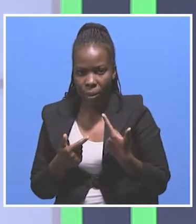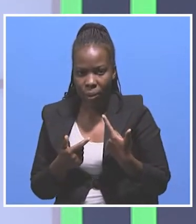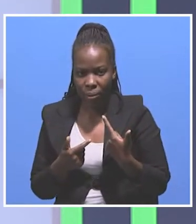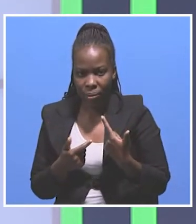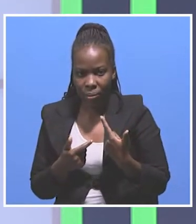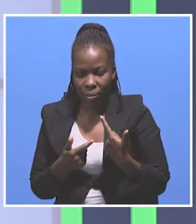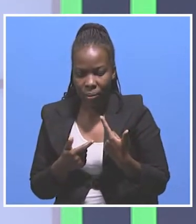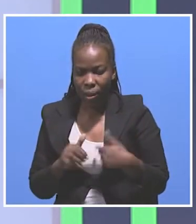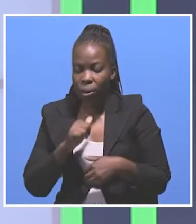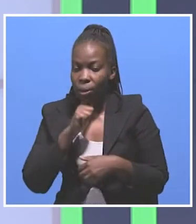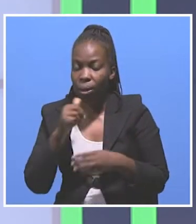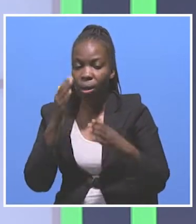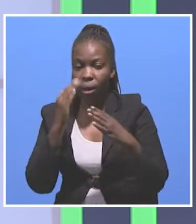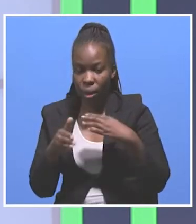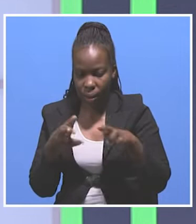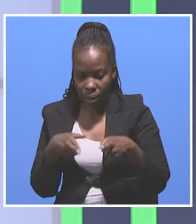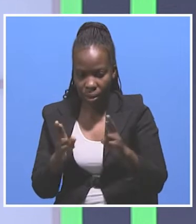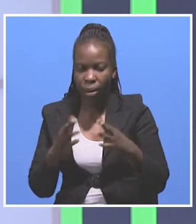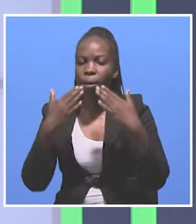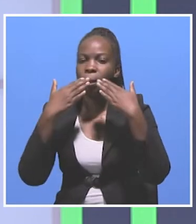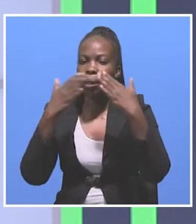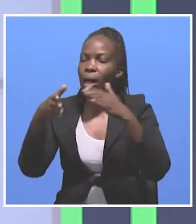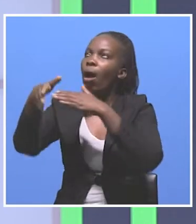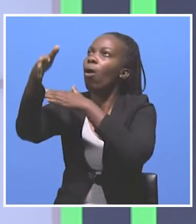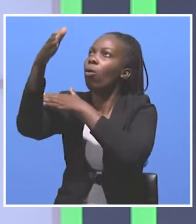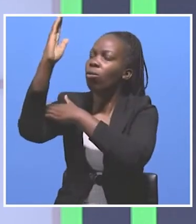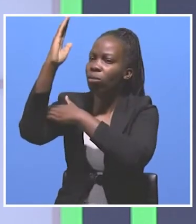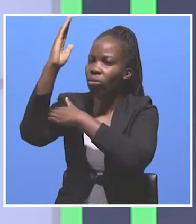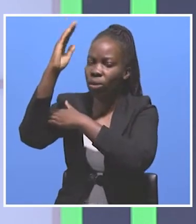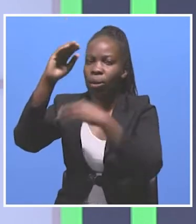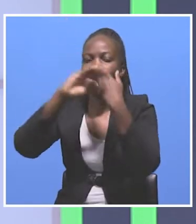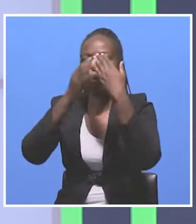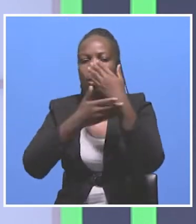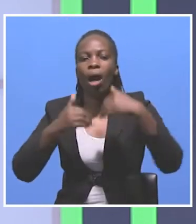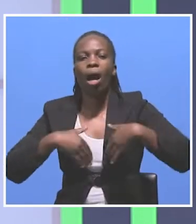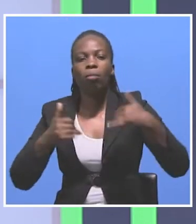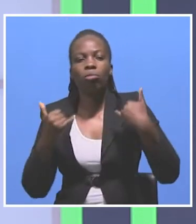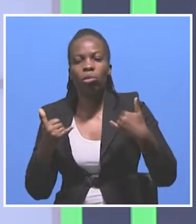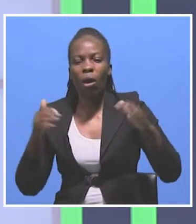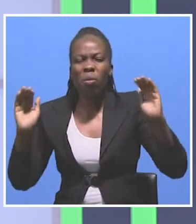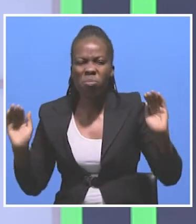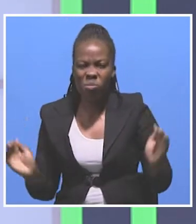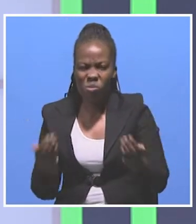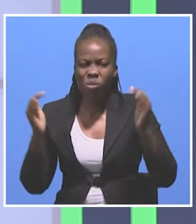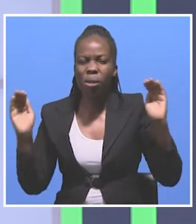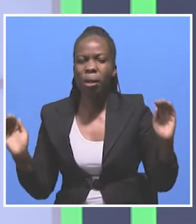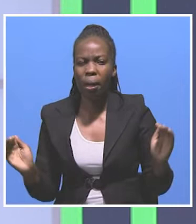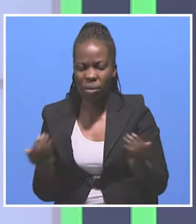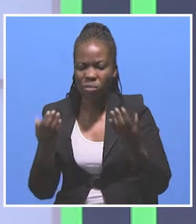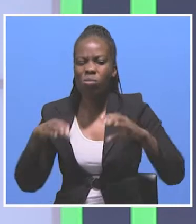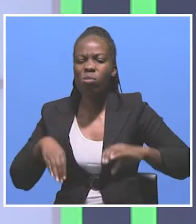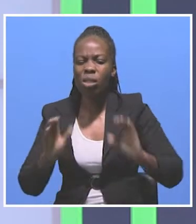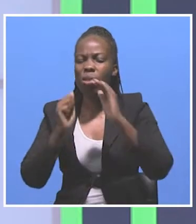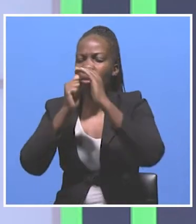the road, Mama. And we thank God for your current pregnancy. We encourage you to be as religious as you can